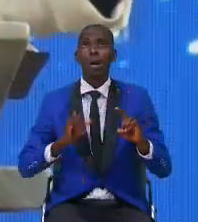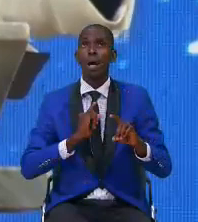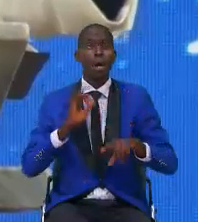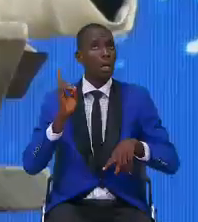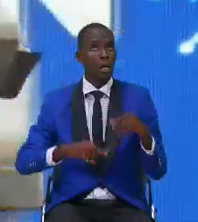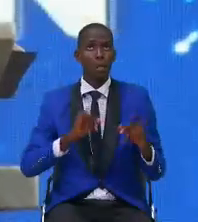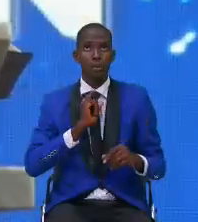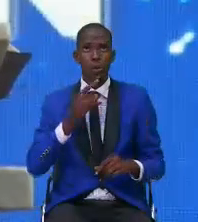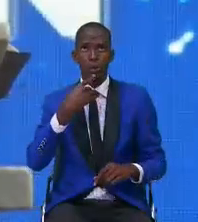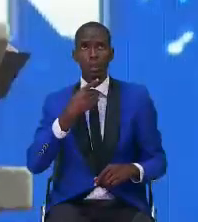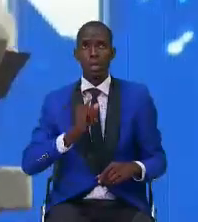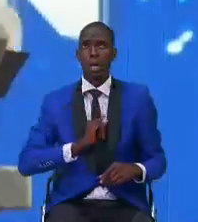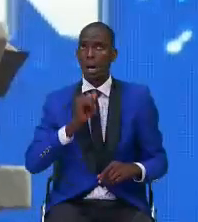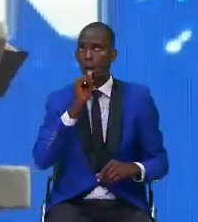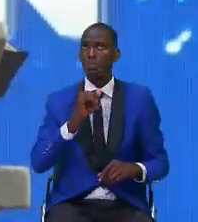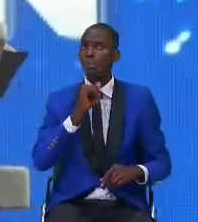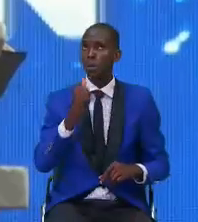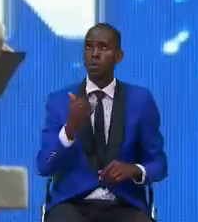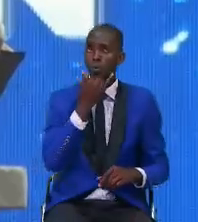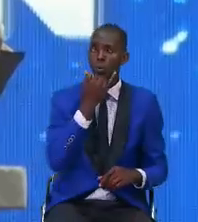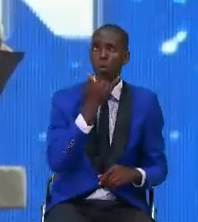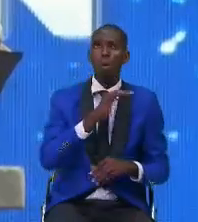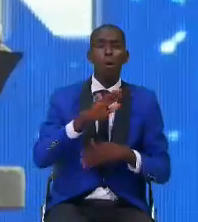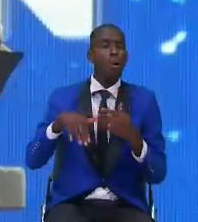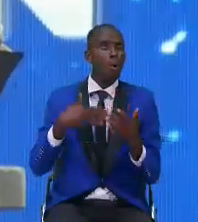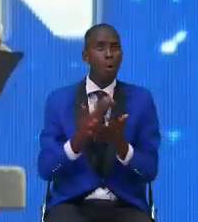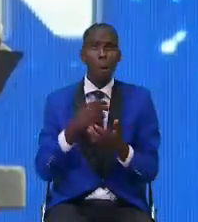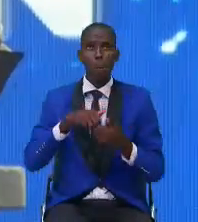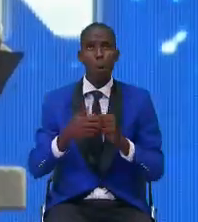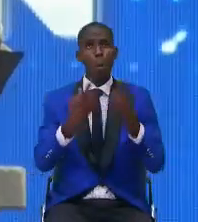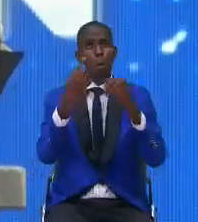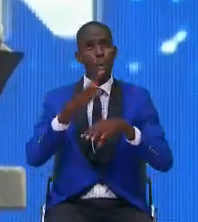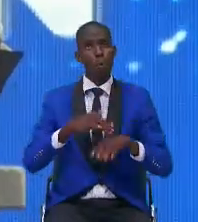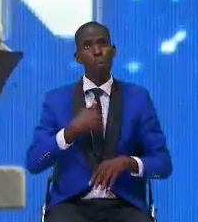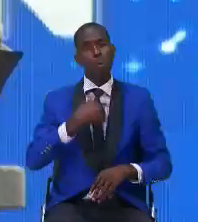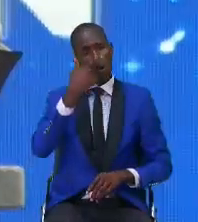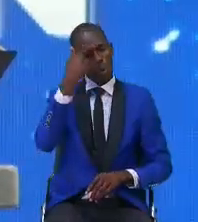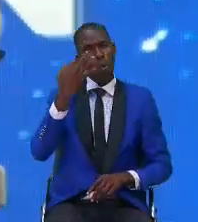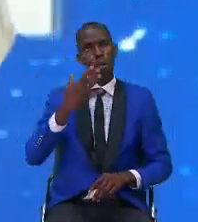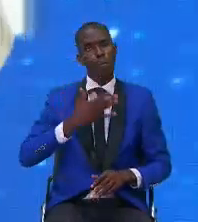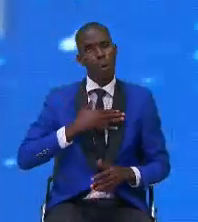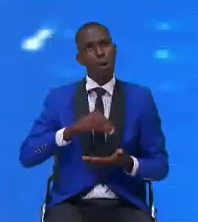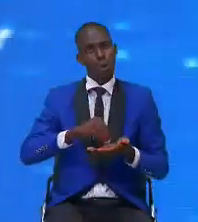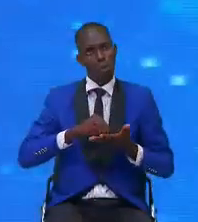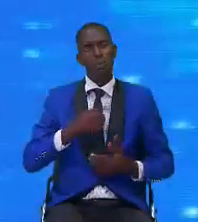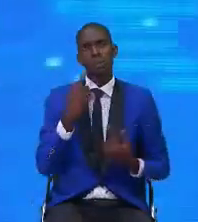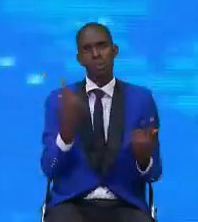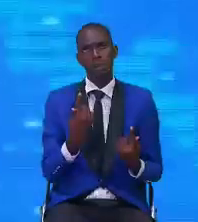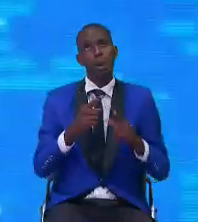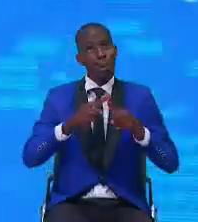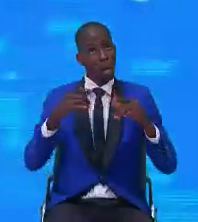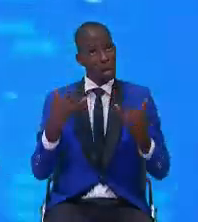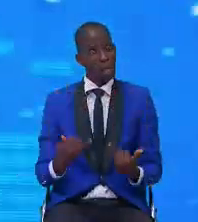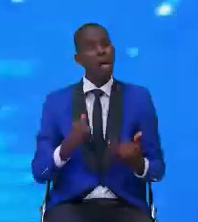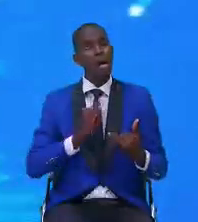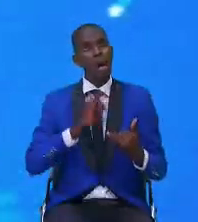anything wrong. All the things that came upon me, it's because of my sin. But I believe you have